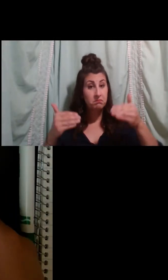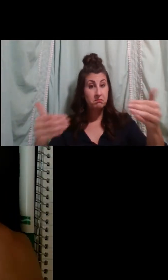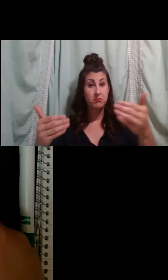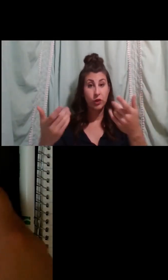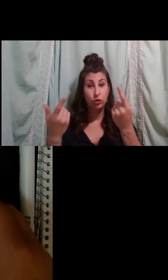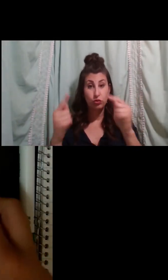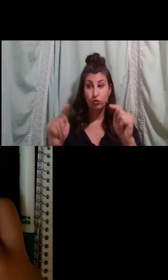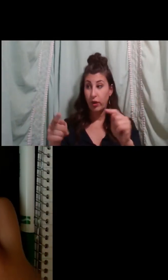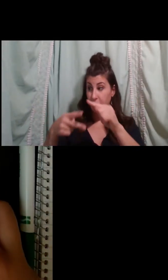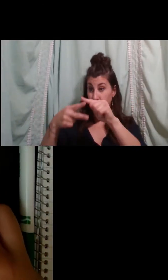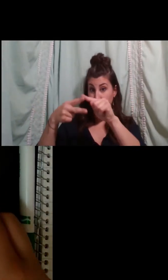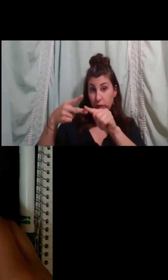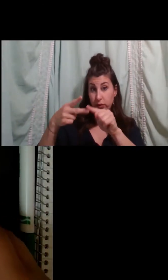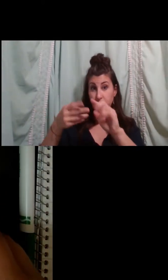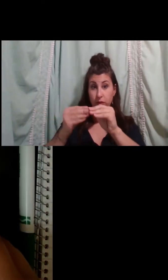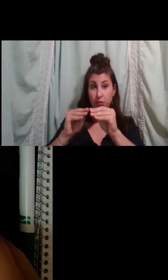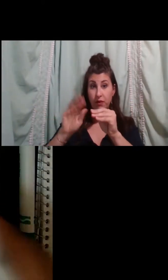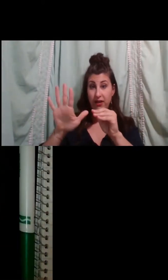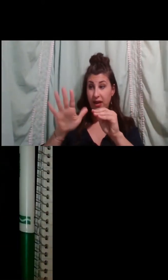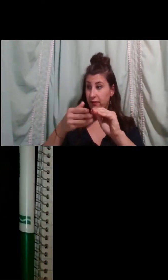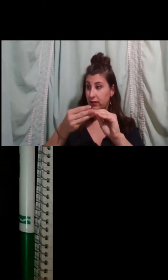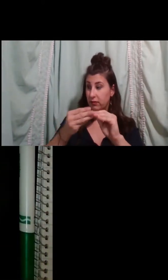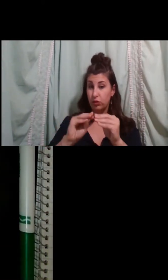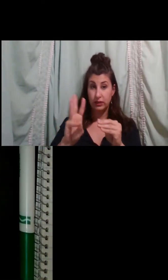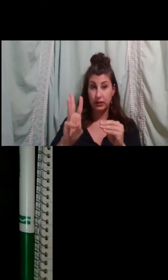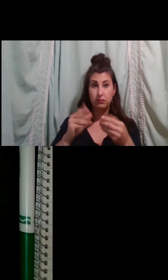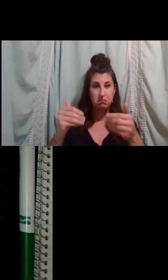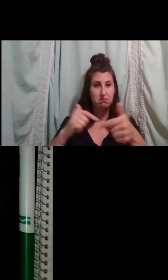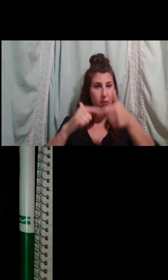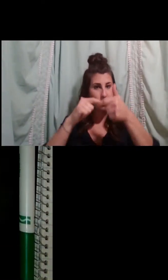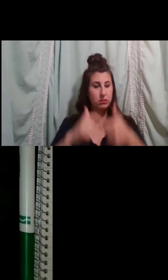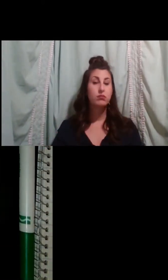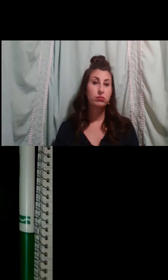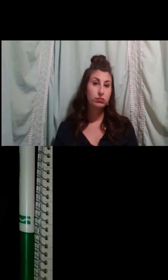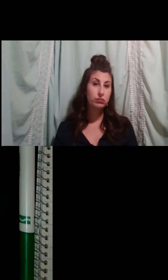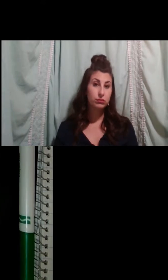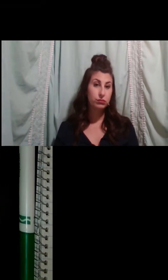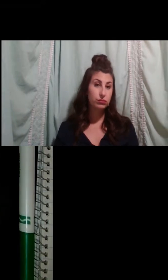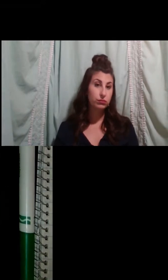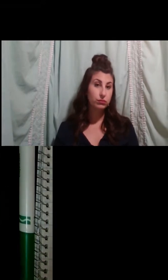Go ahead and try those two for practice. Go ahead, press pause.